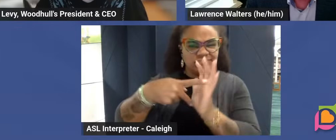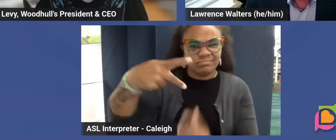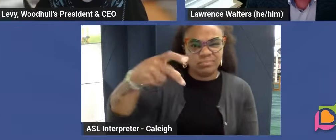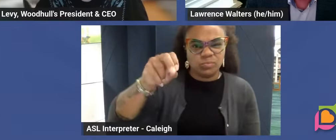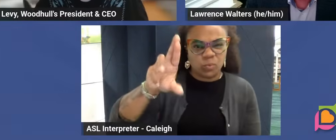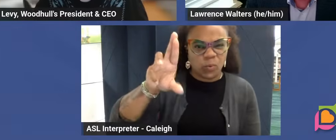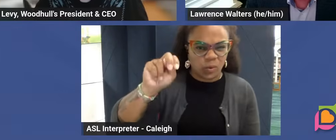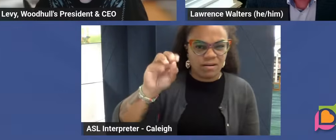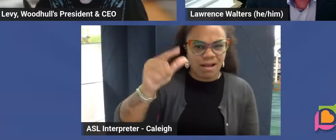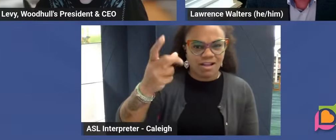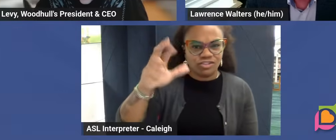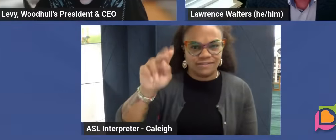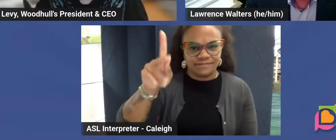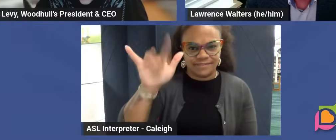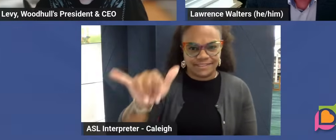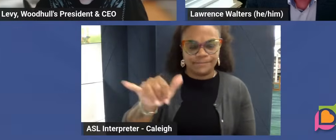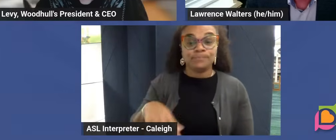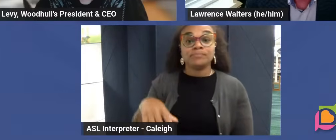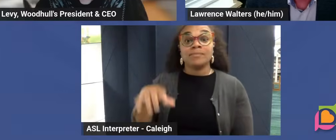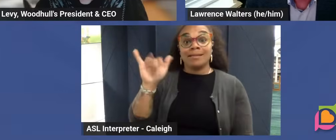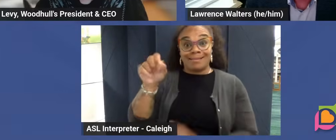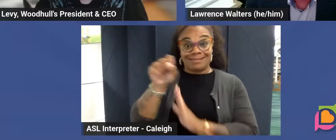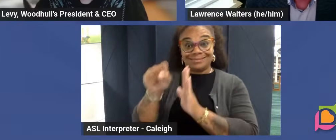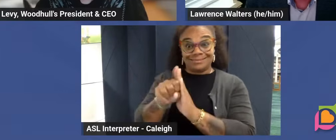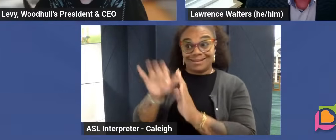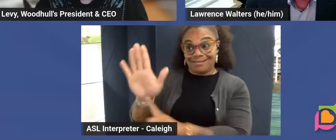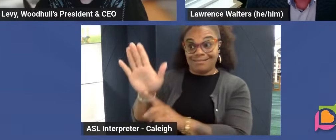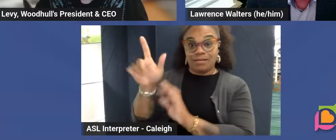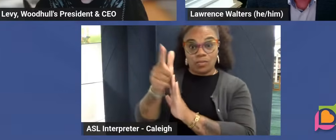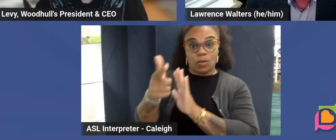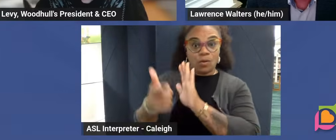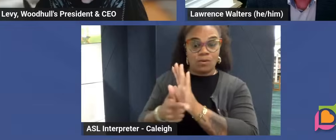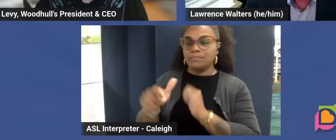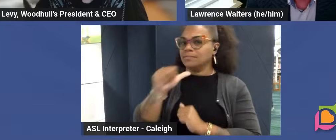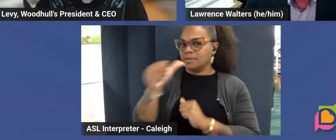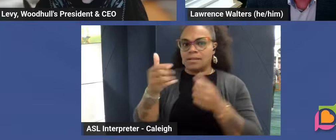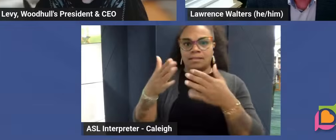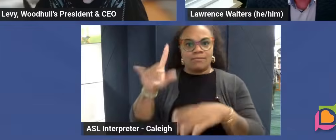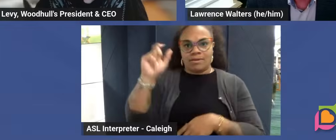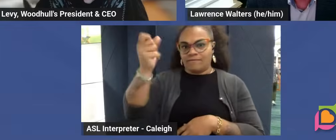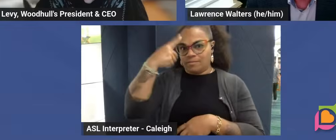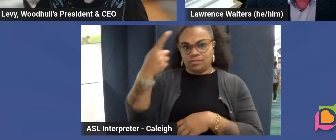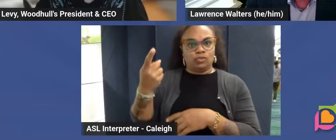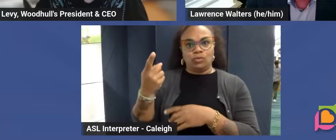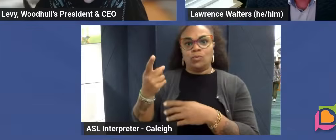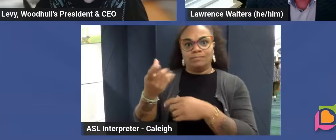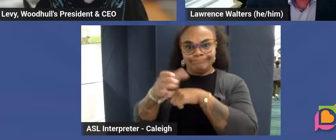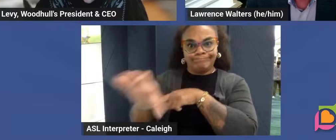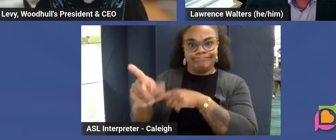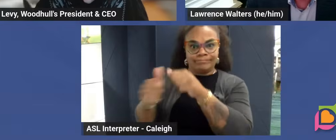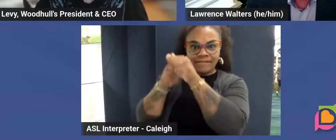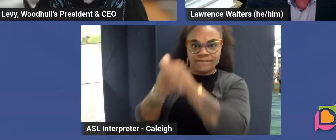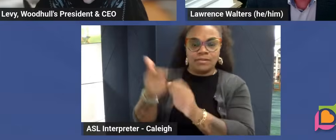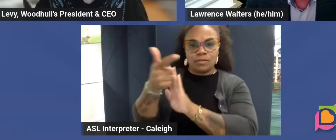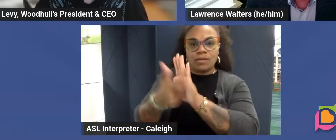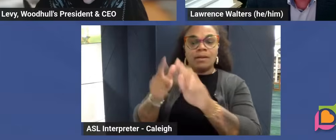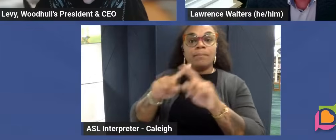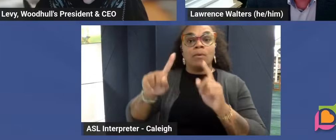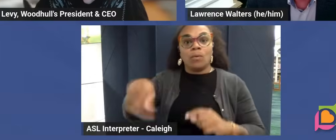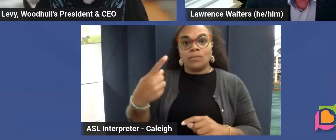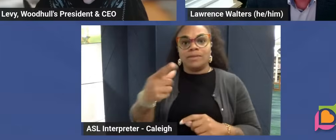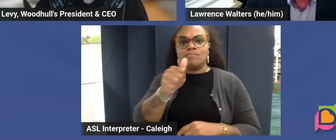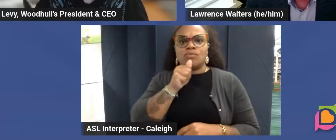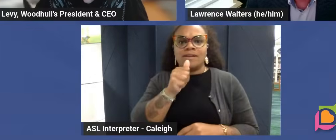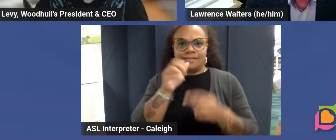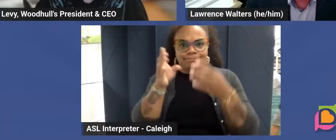The law in that state did not allow the government to enforce the law, but only private citizens. In other